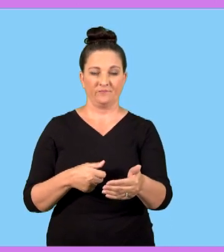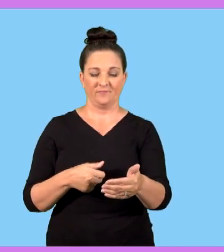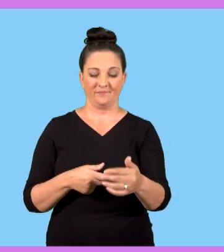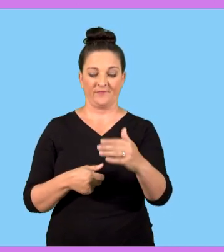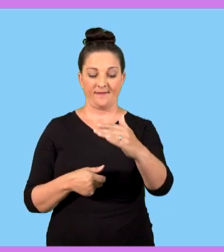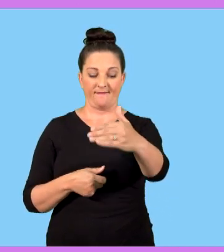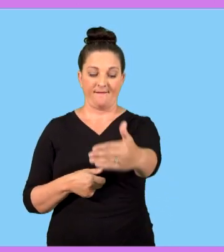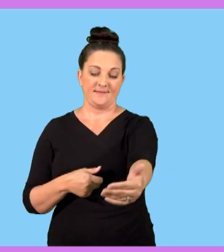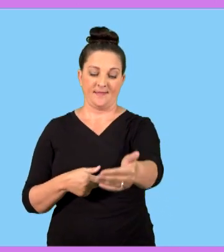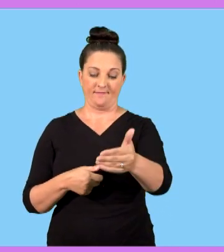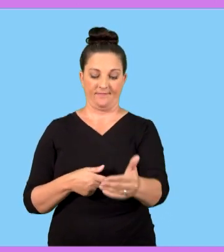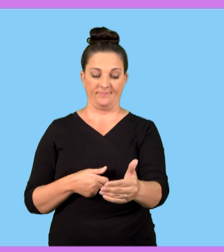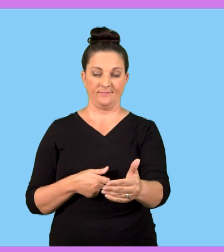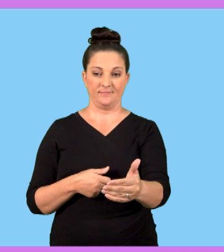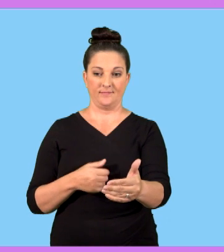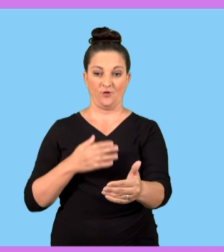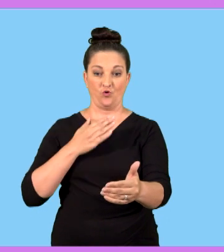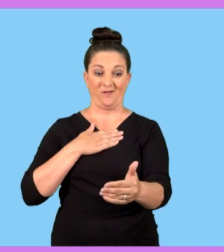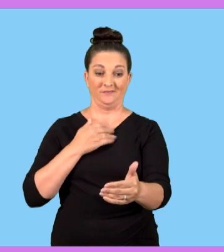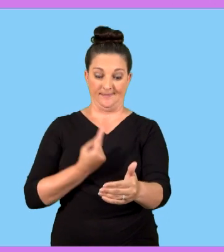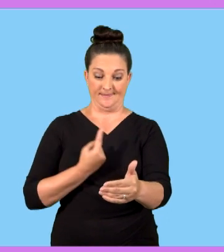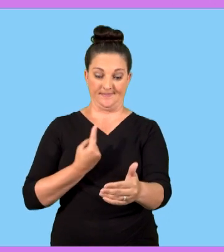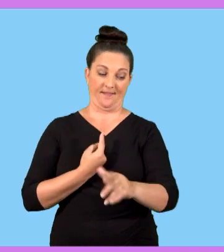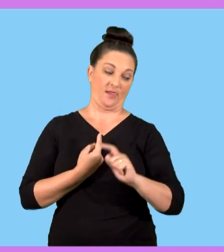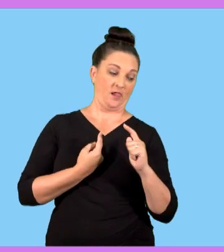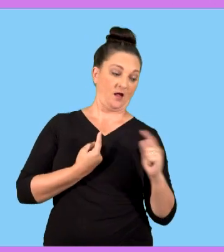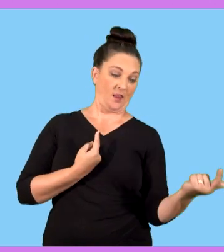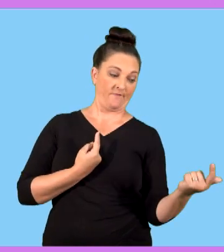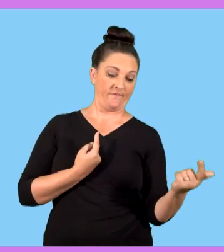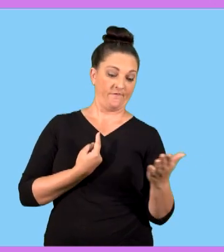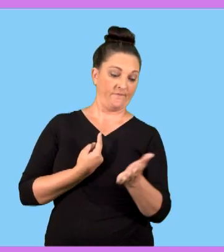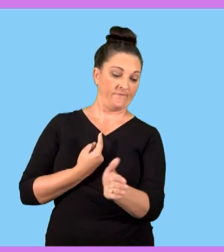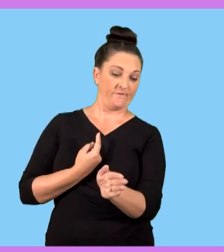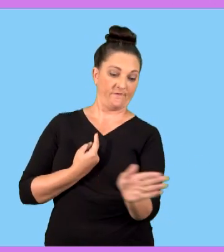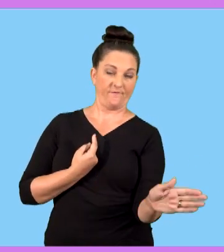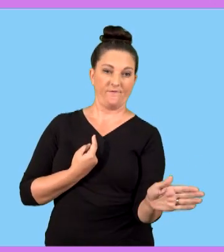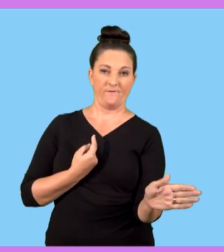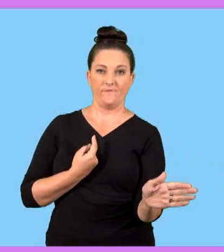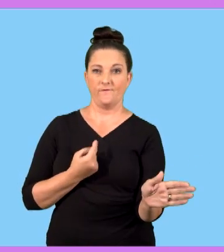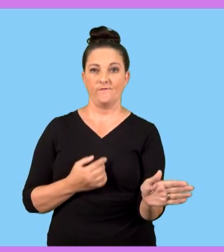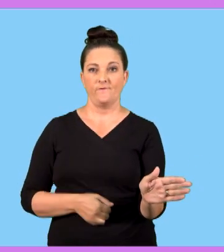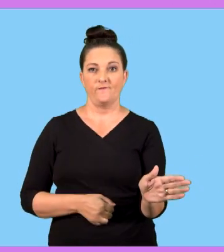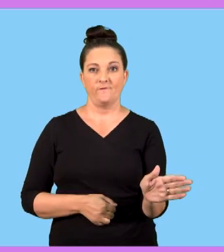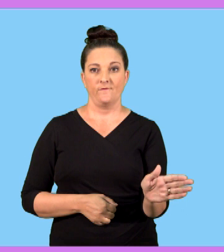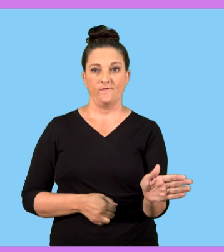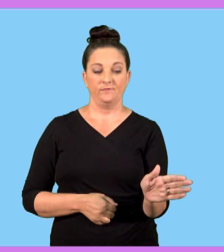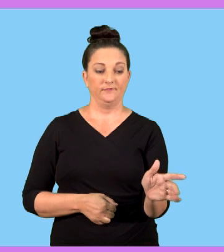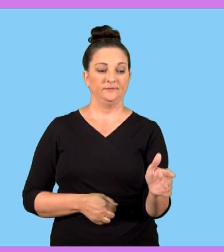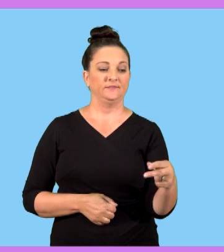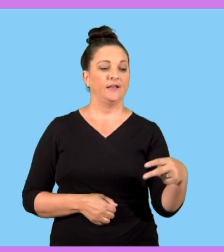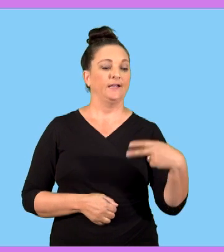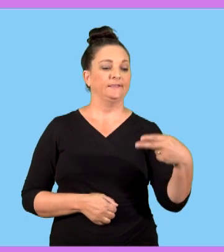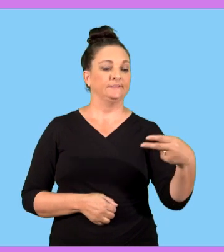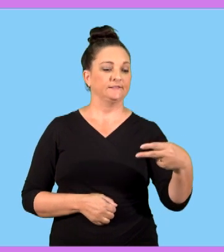ne? Second row from the front on her left-hand side. Again, put yourself in her position. Right? And takes